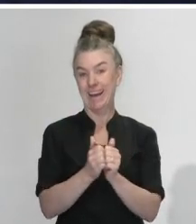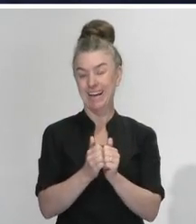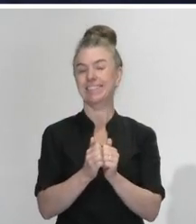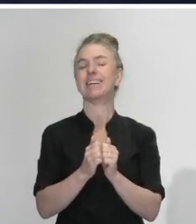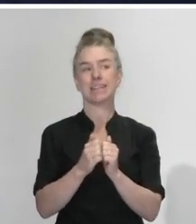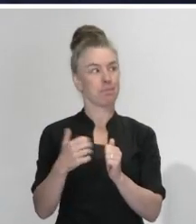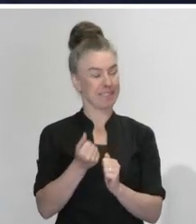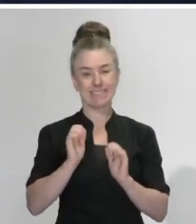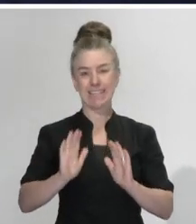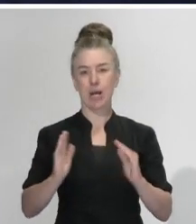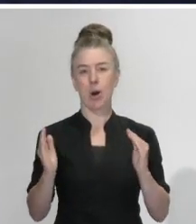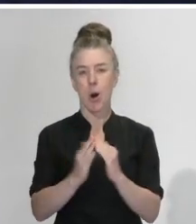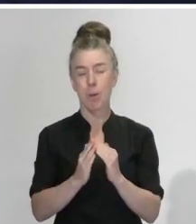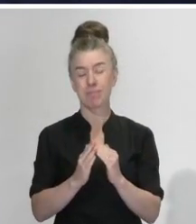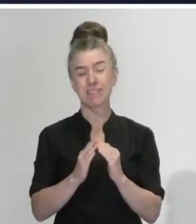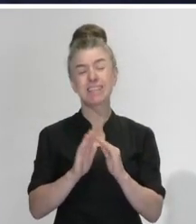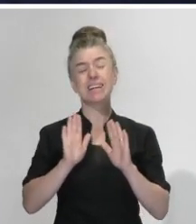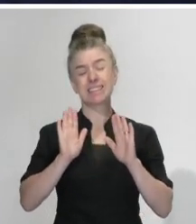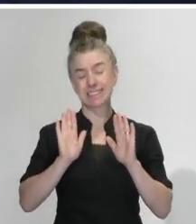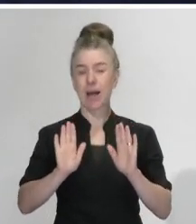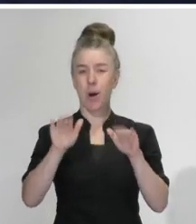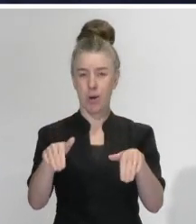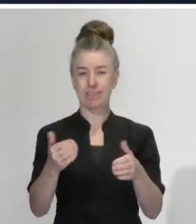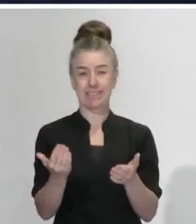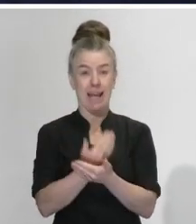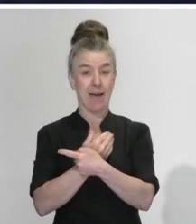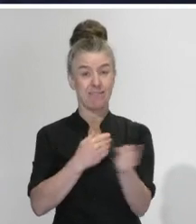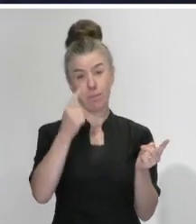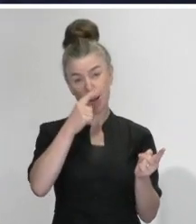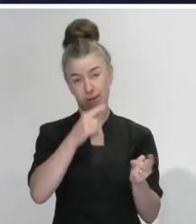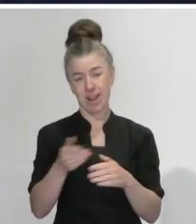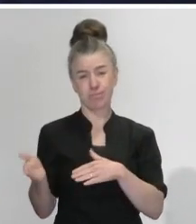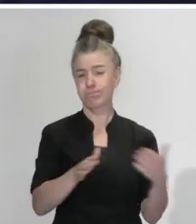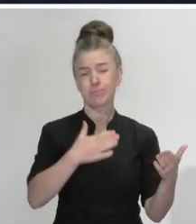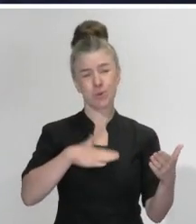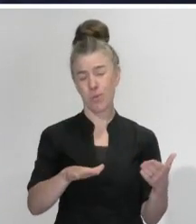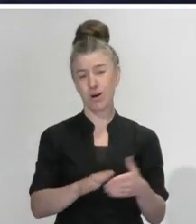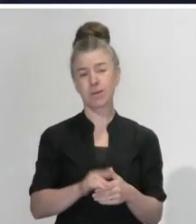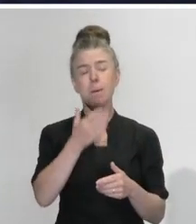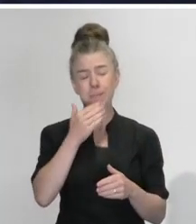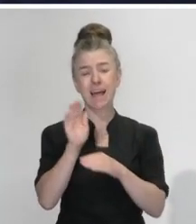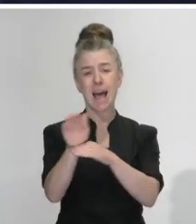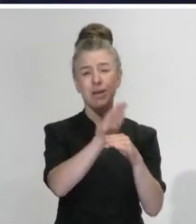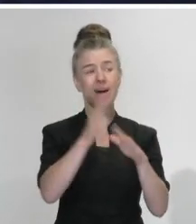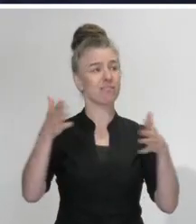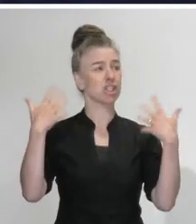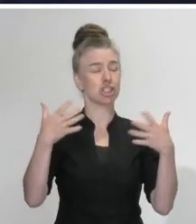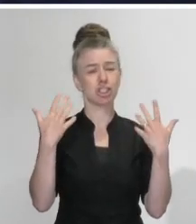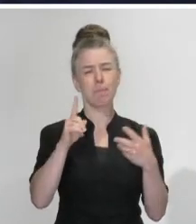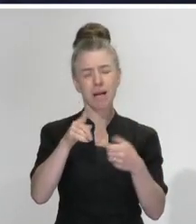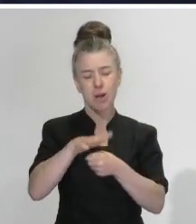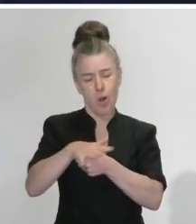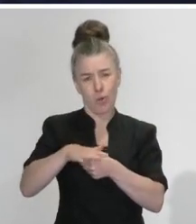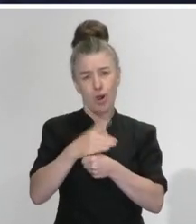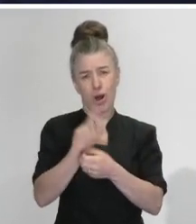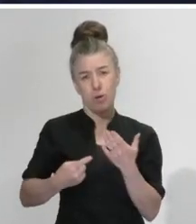staying home to save lives. We're all in this together. Do get outdoors for some fresh air and exercise, but stay local.